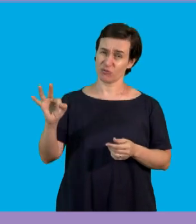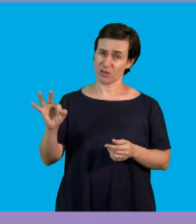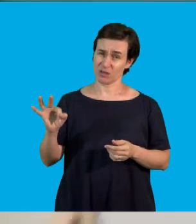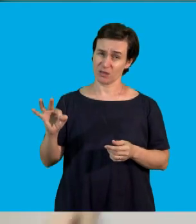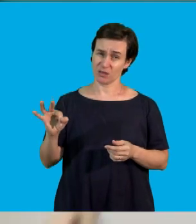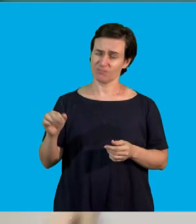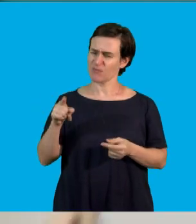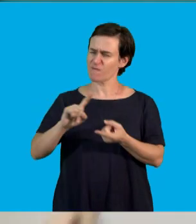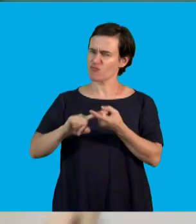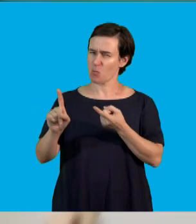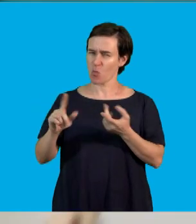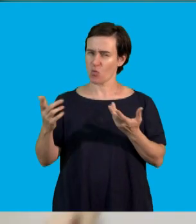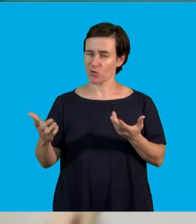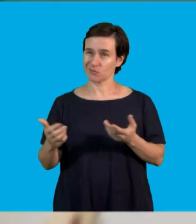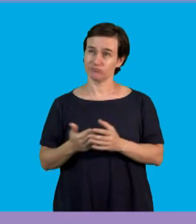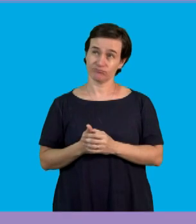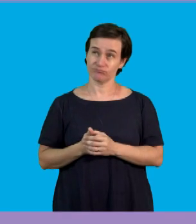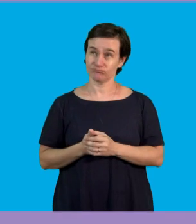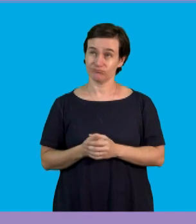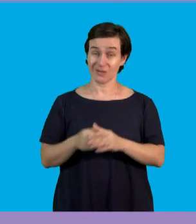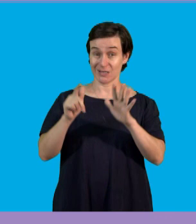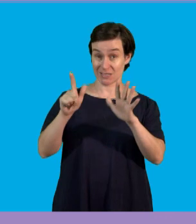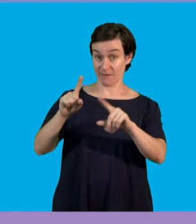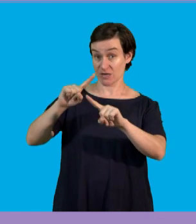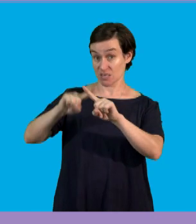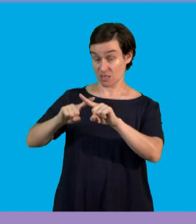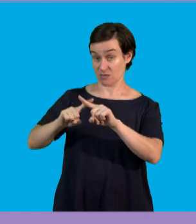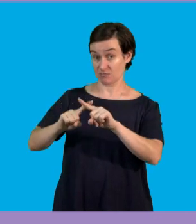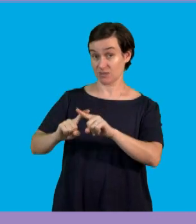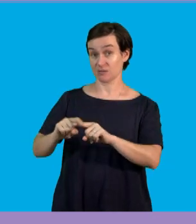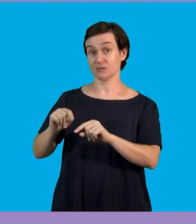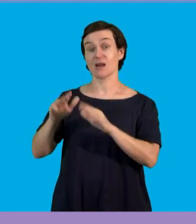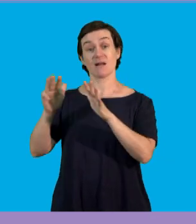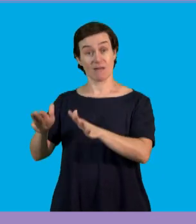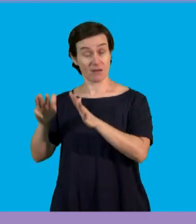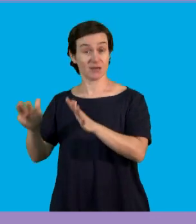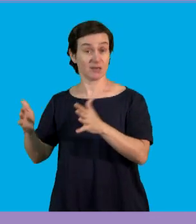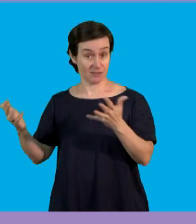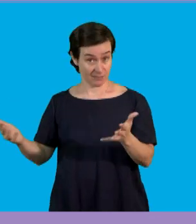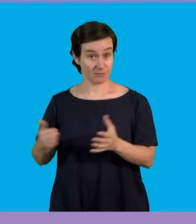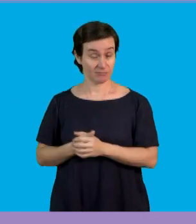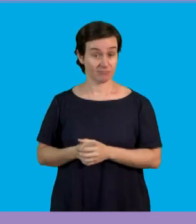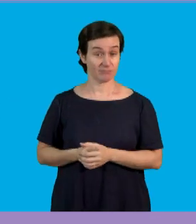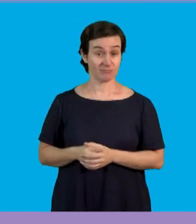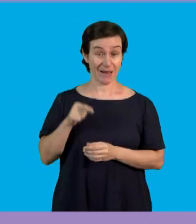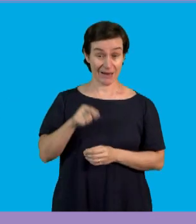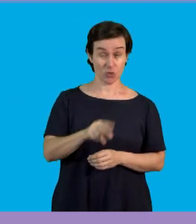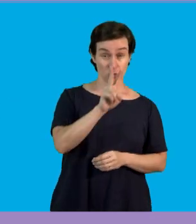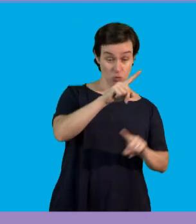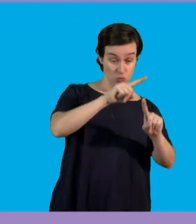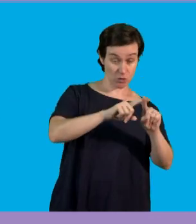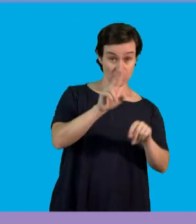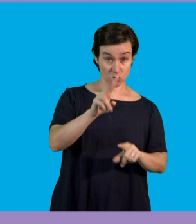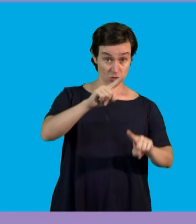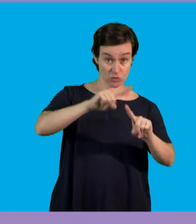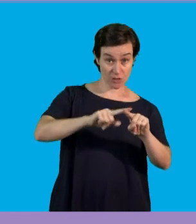133 actually comes from 7 multiplied by 19. And all